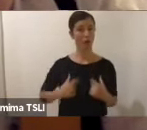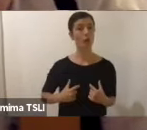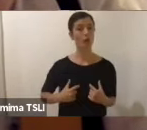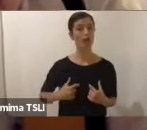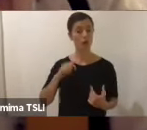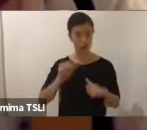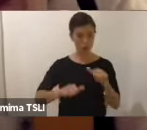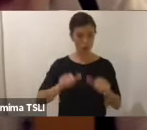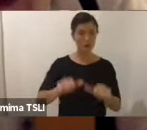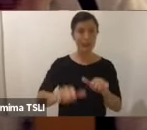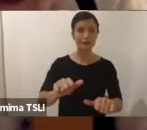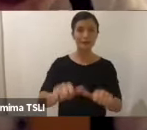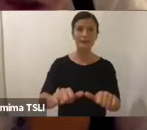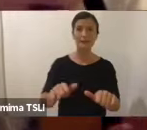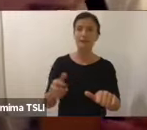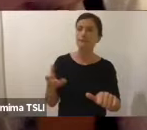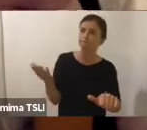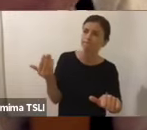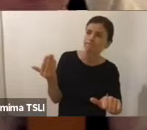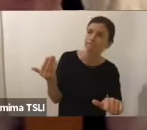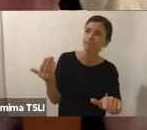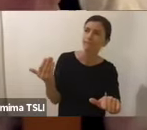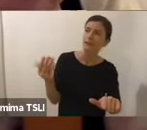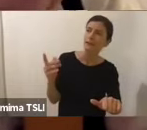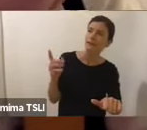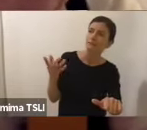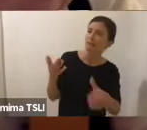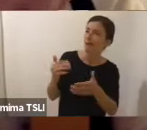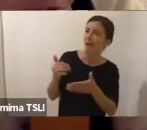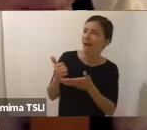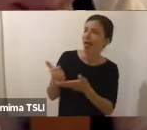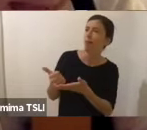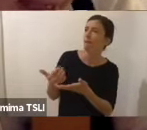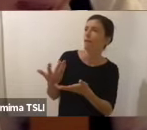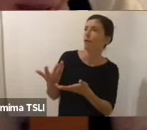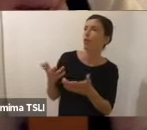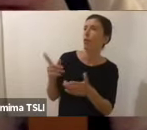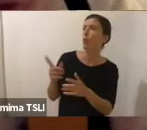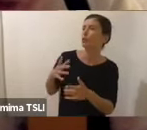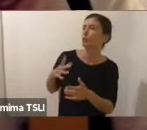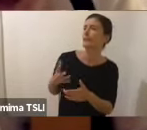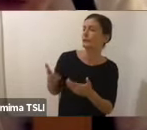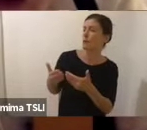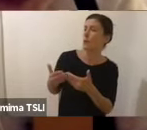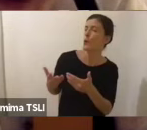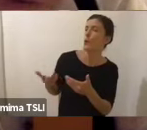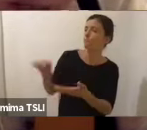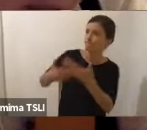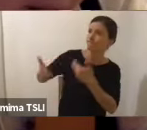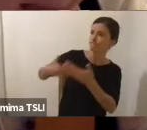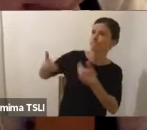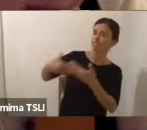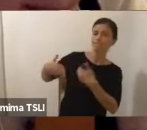for them and try and help in whatever way i can and just to end i really want to end with dr